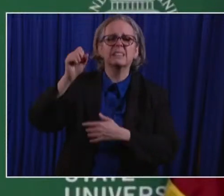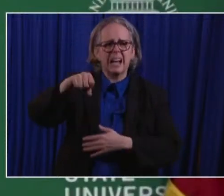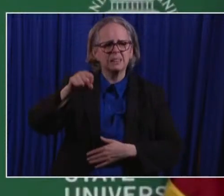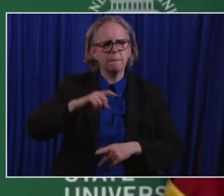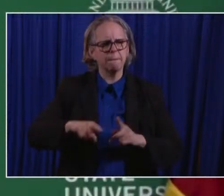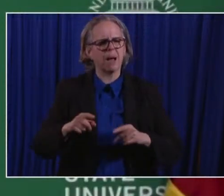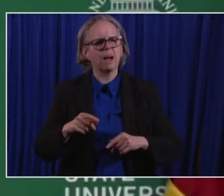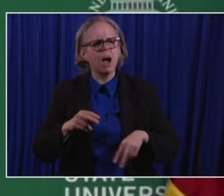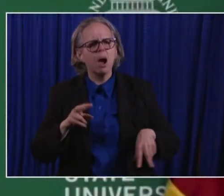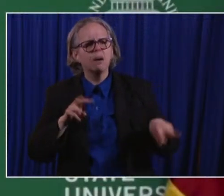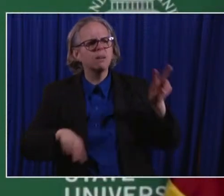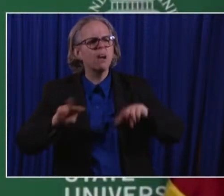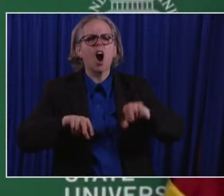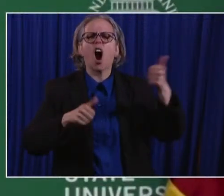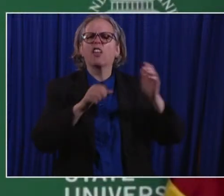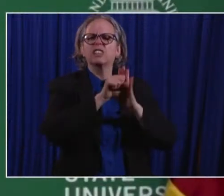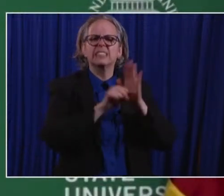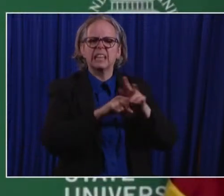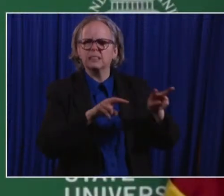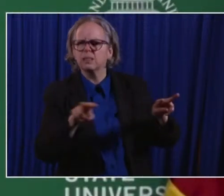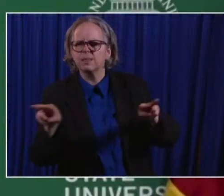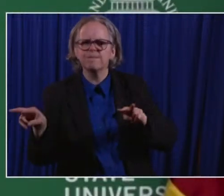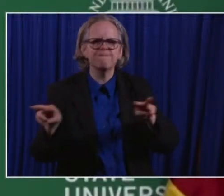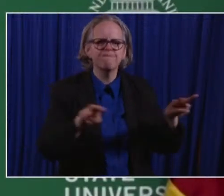Any experts, that's what we've done throughout this.